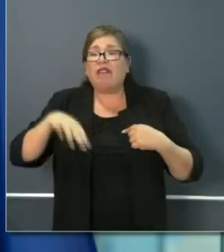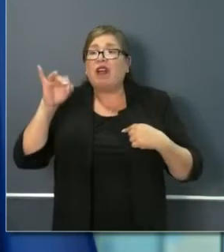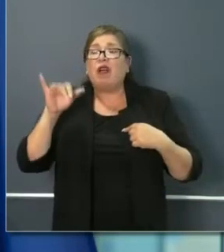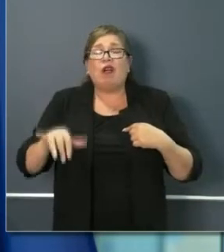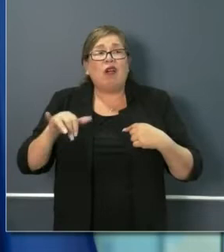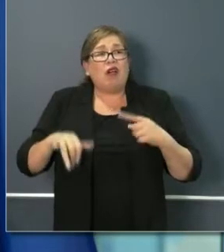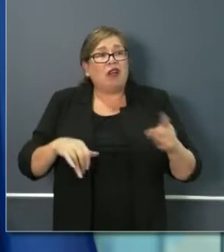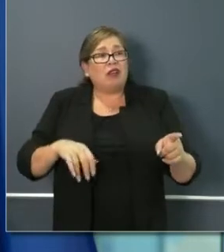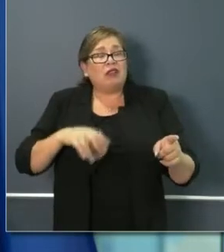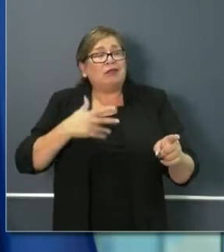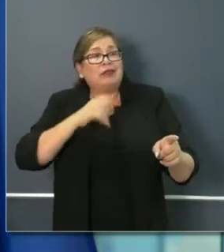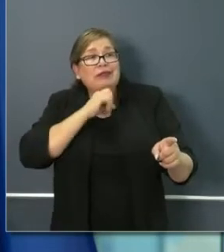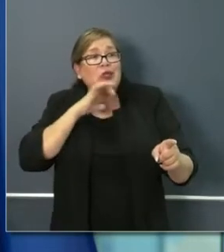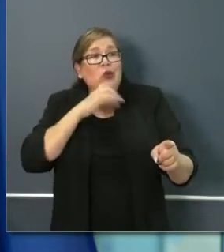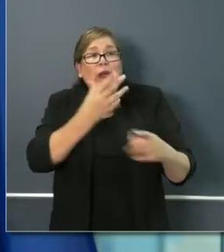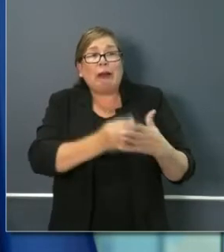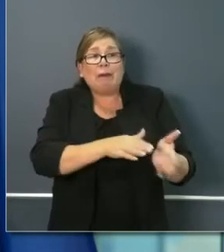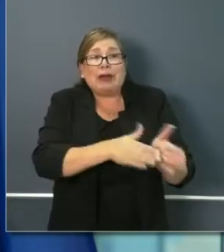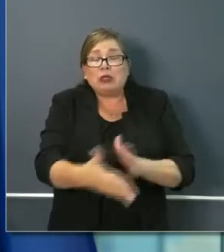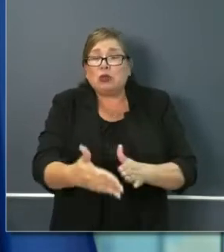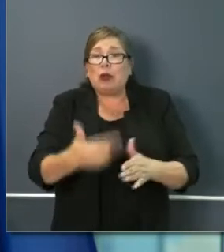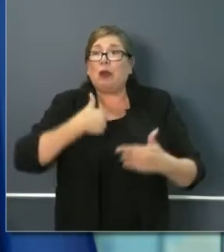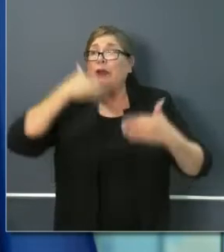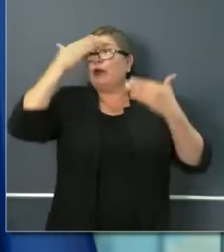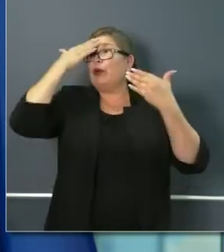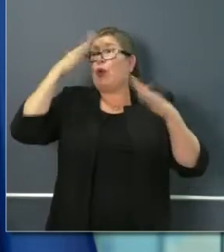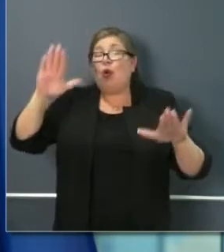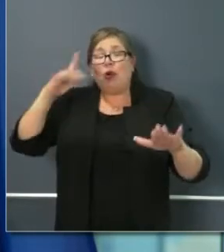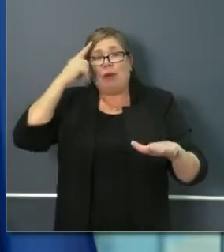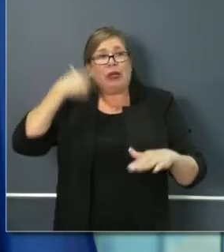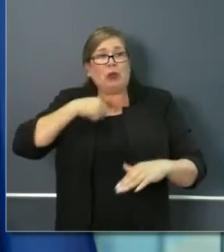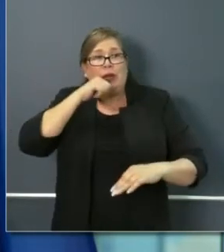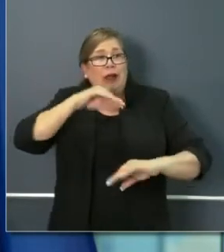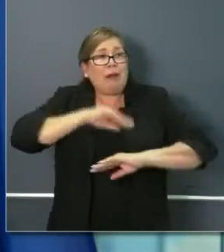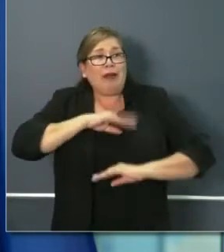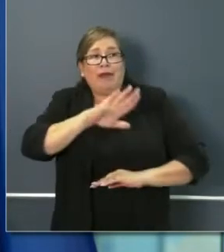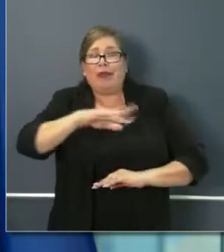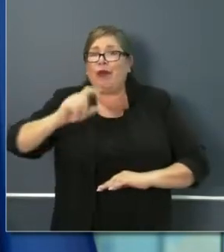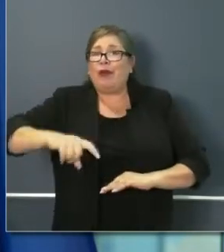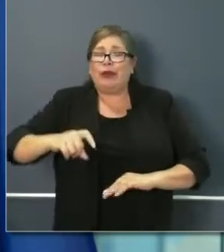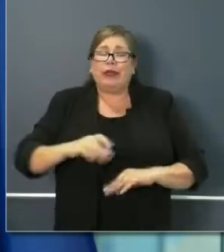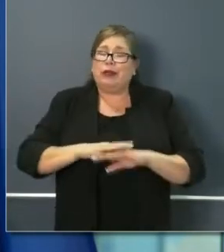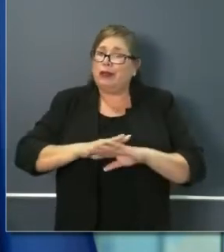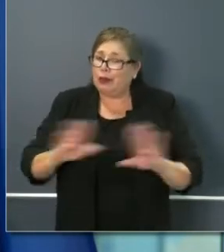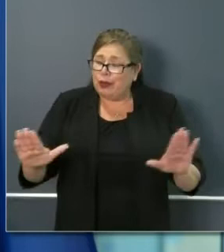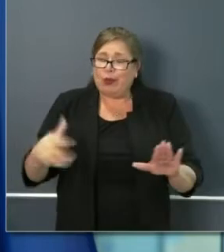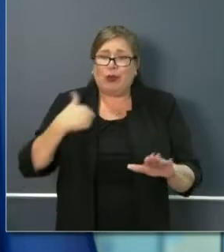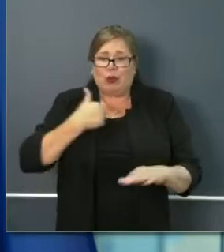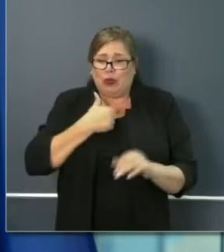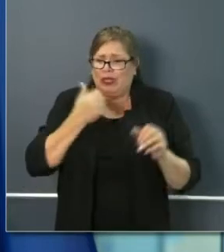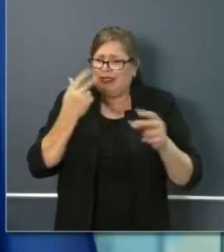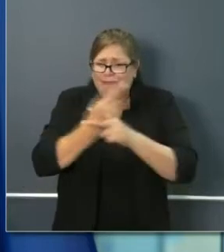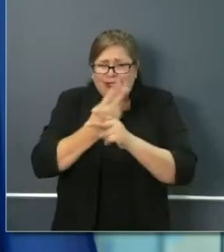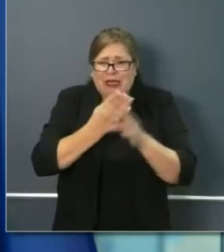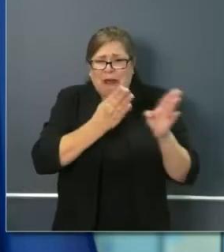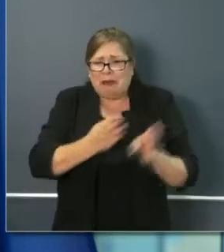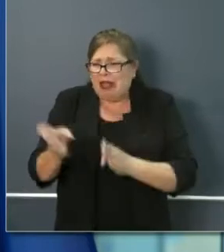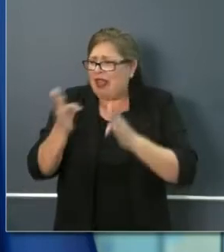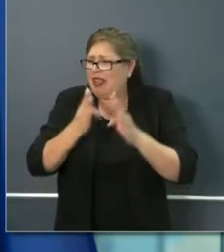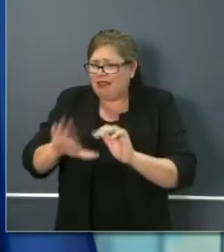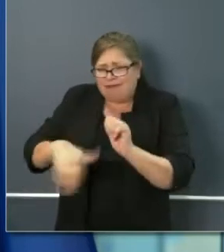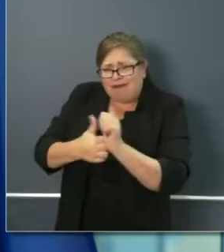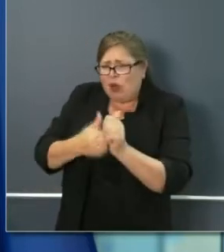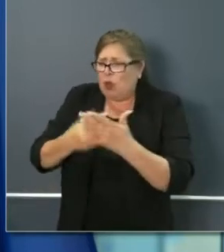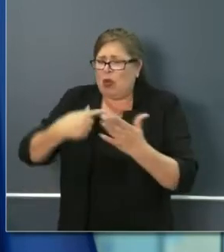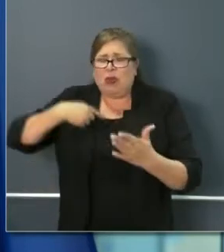door that someone had passed away because we didn't meet the moment. And that's why we are building this capacity at